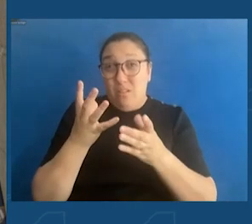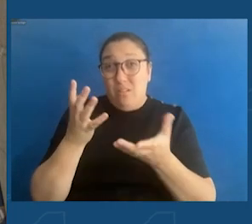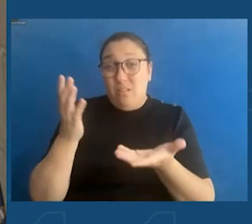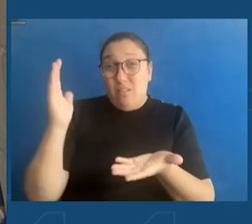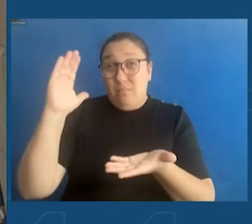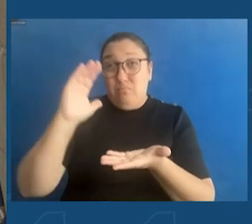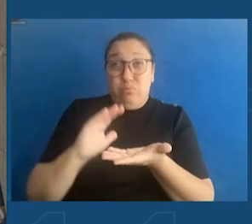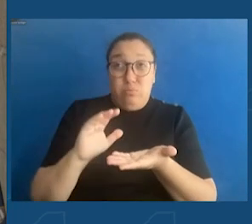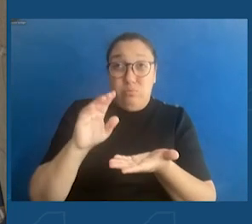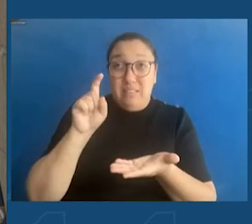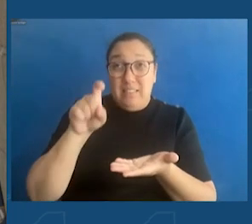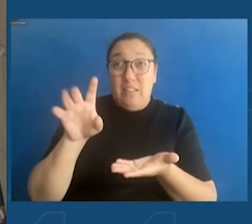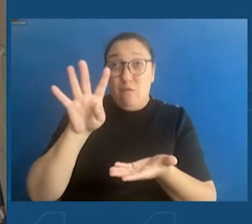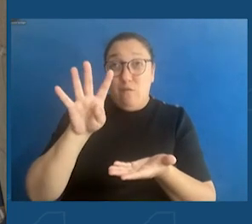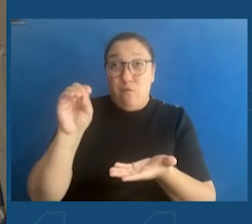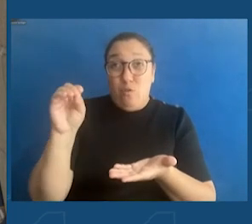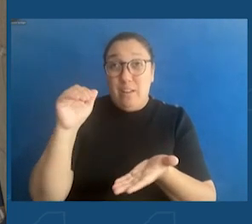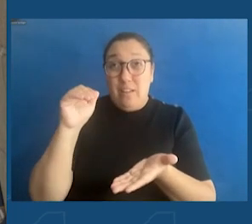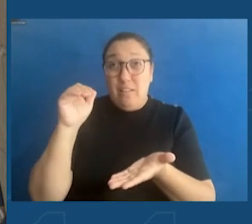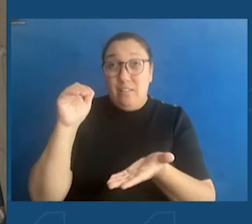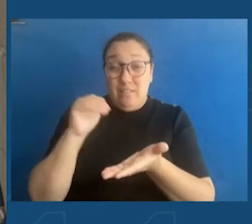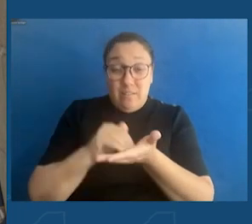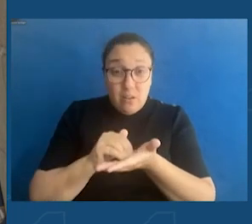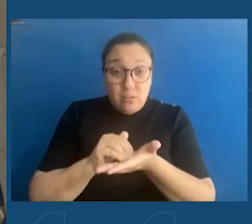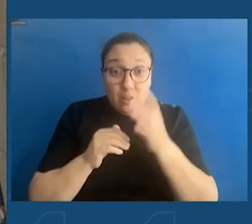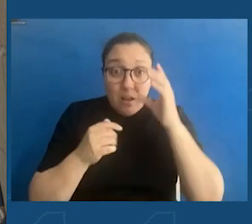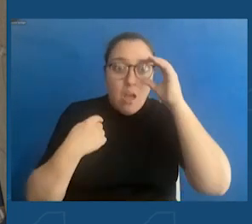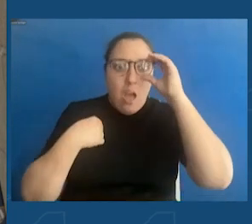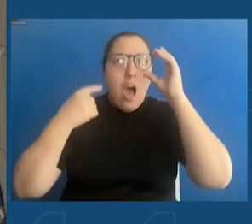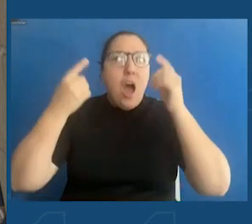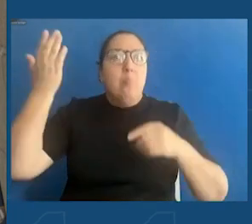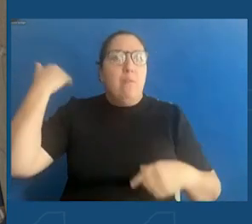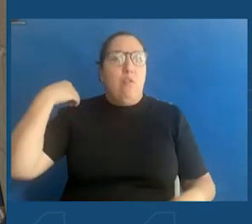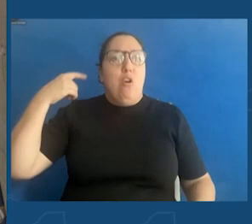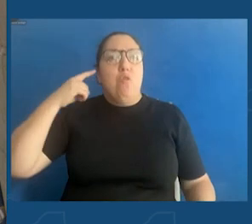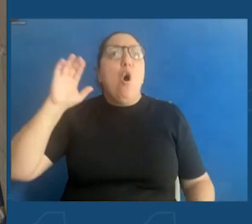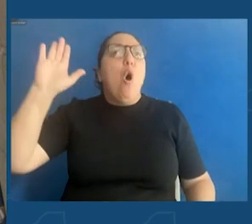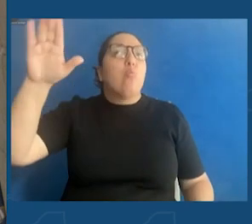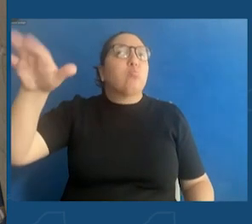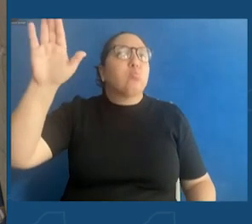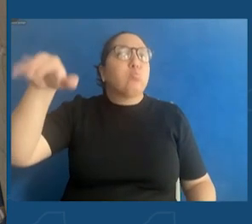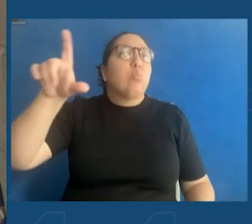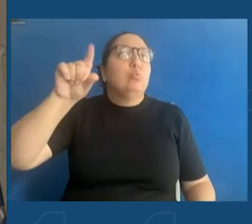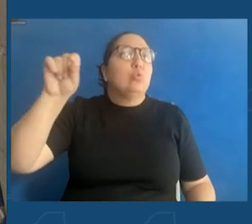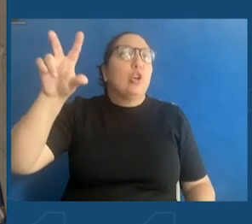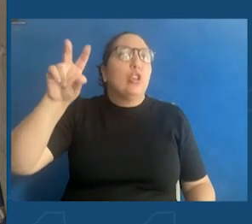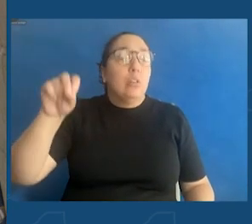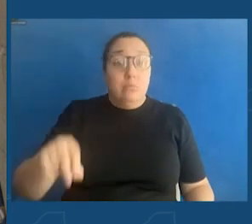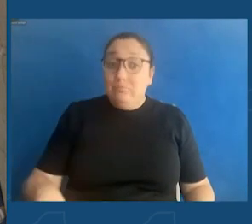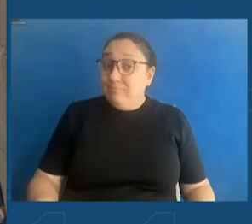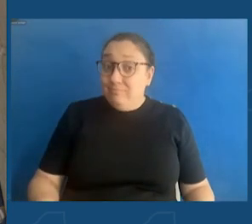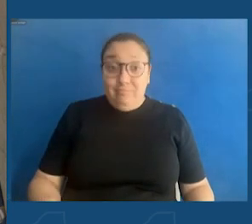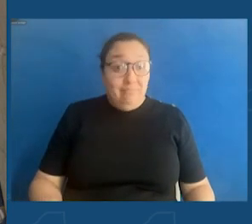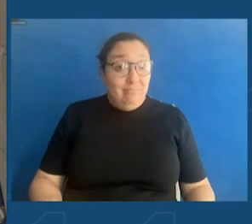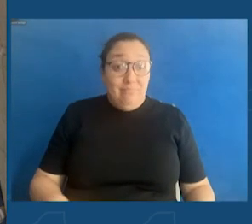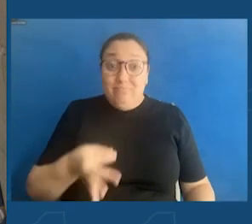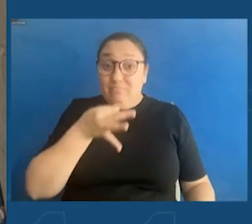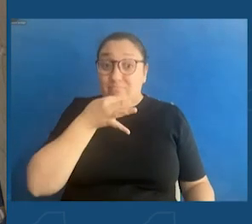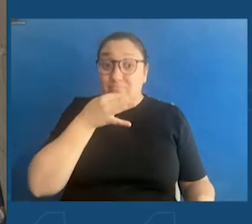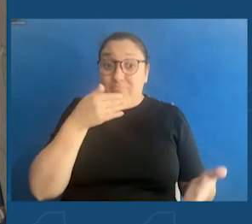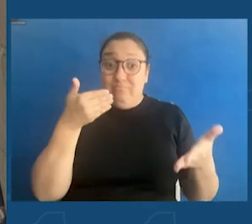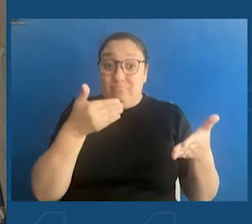way off. It is right around the corner, my friends. We're all going to be around for that one. So last year in my state